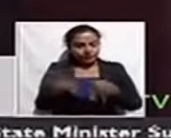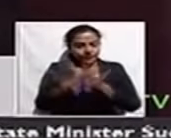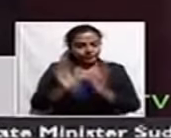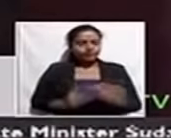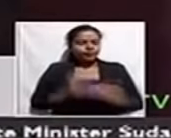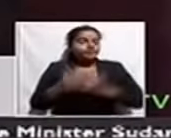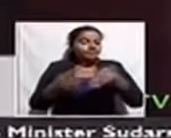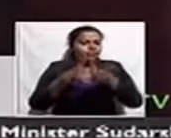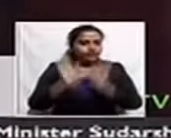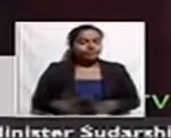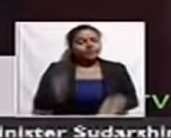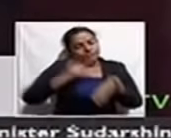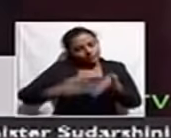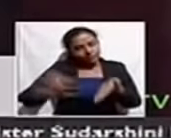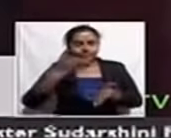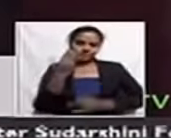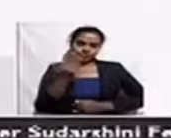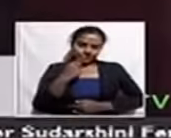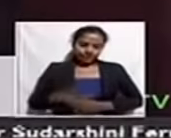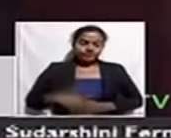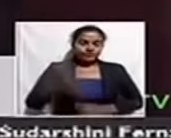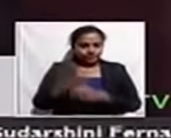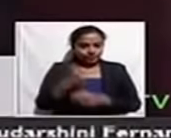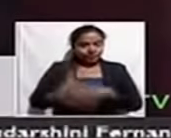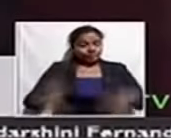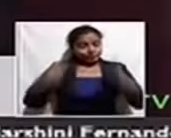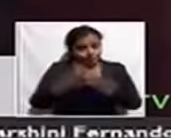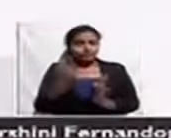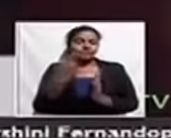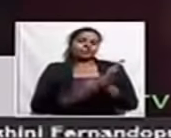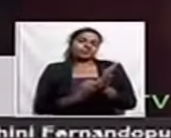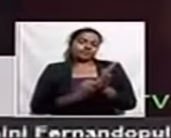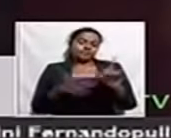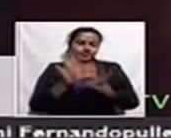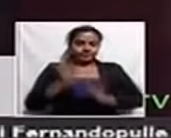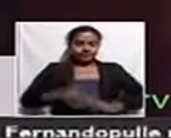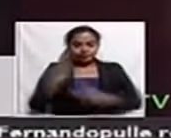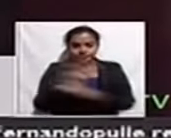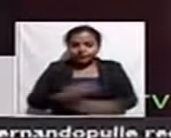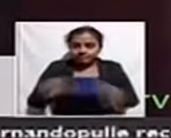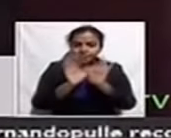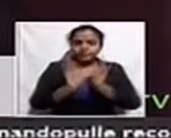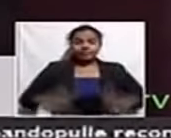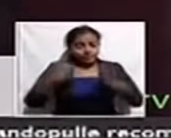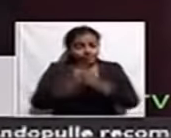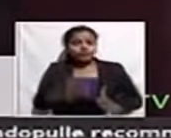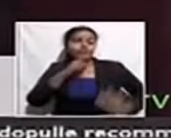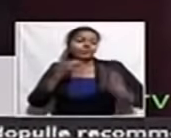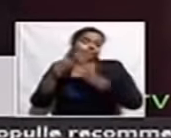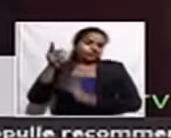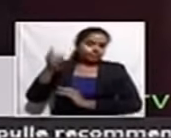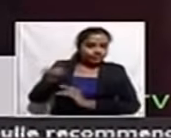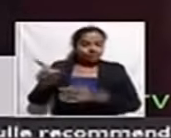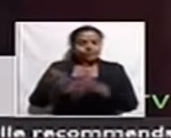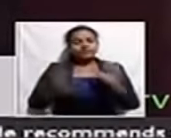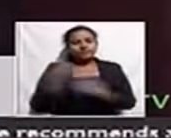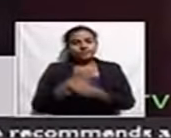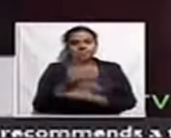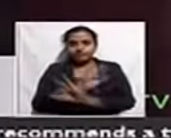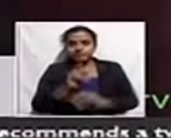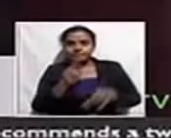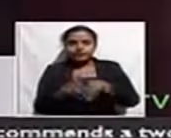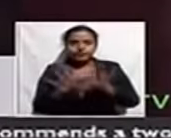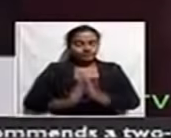This is a government that respects the law and an administration that respects the court. This is not the government that will evade the law during the committee